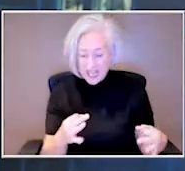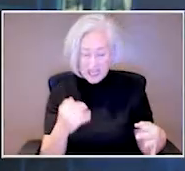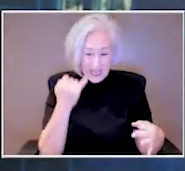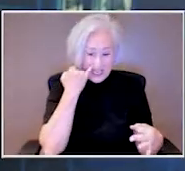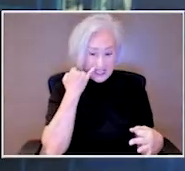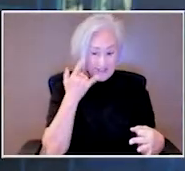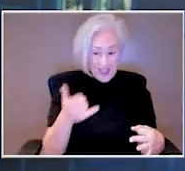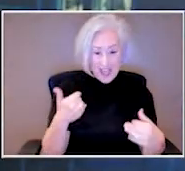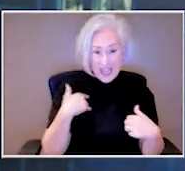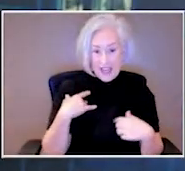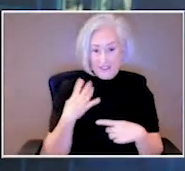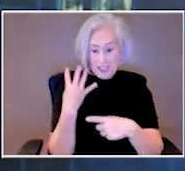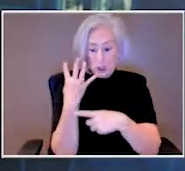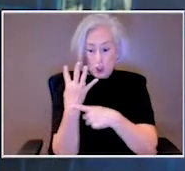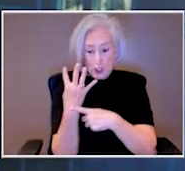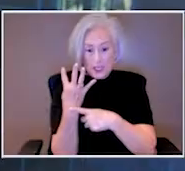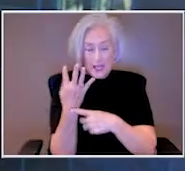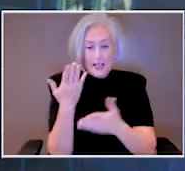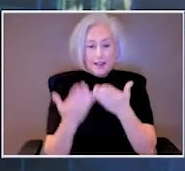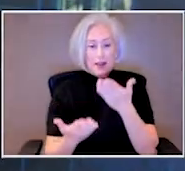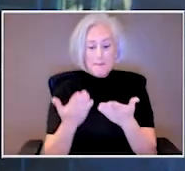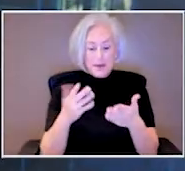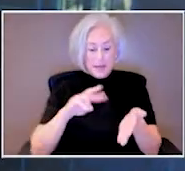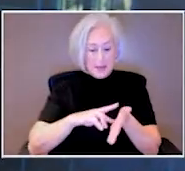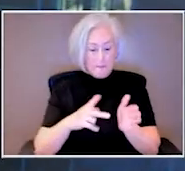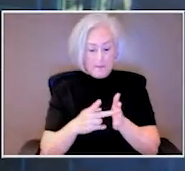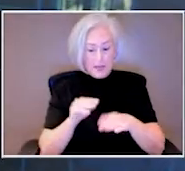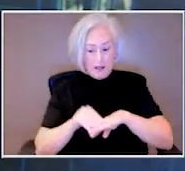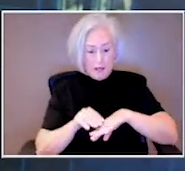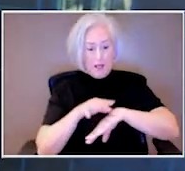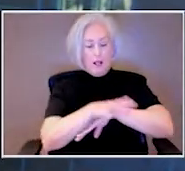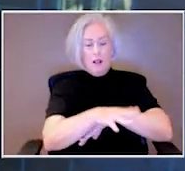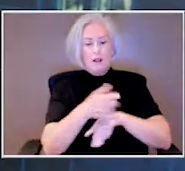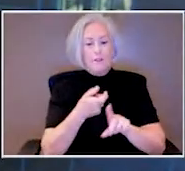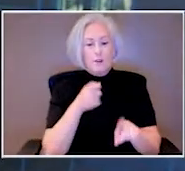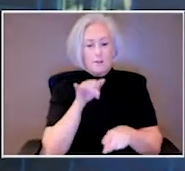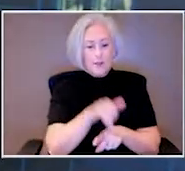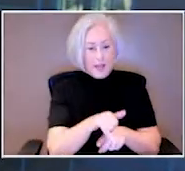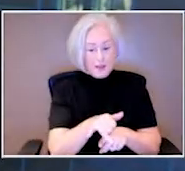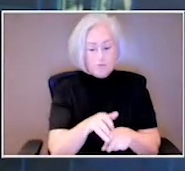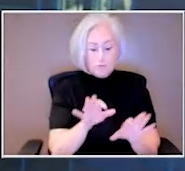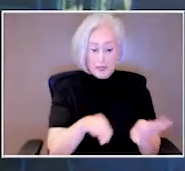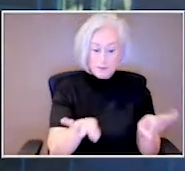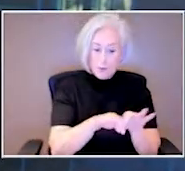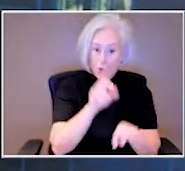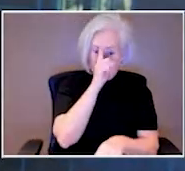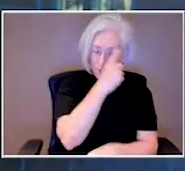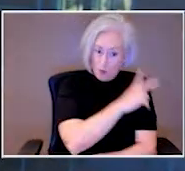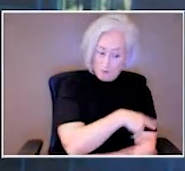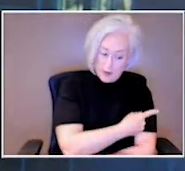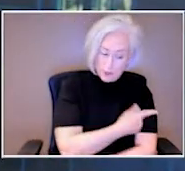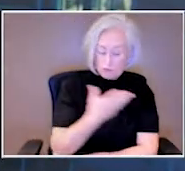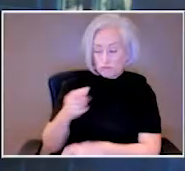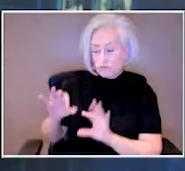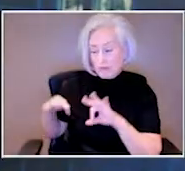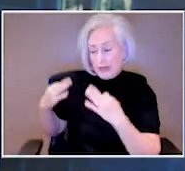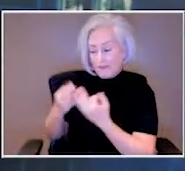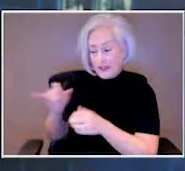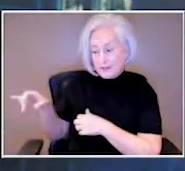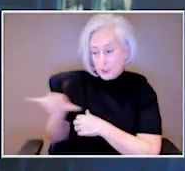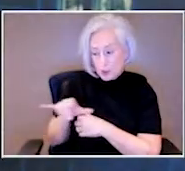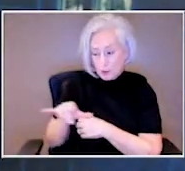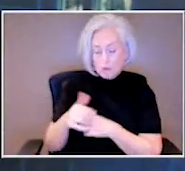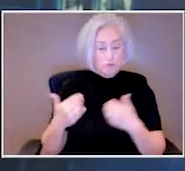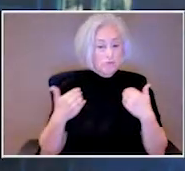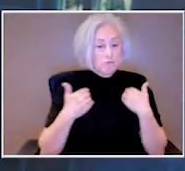may predispose them? Obviously that's important for the patient, but it's important for the family as well. And we have cancer geneticists as part of our